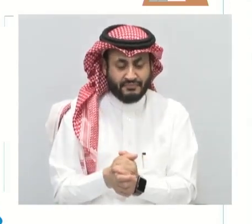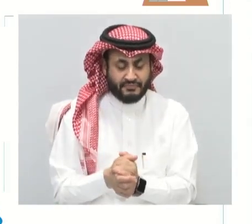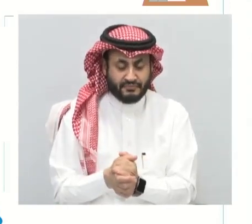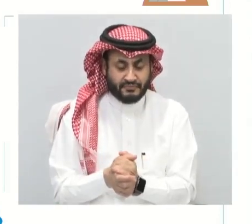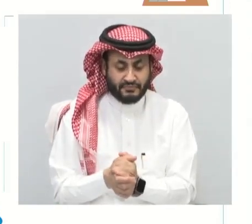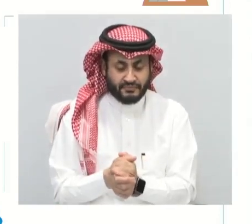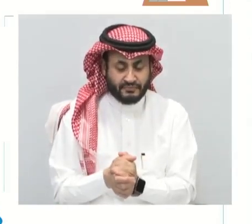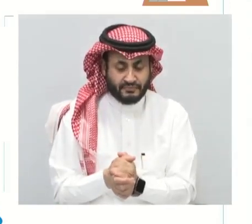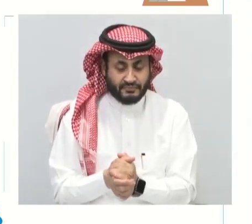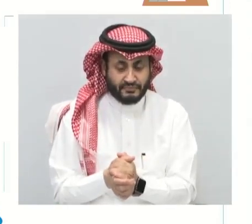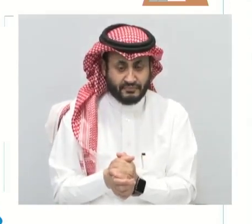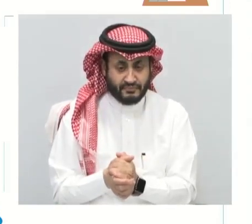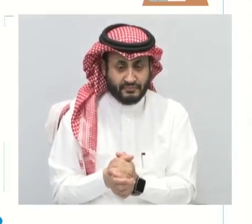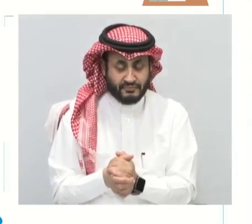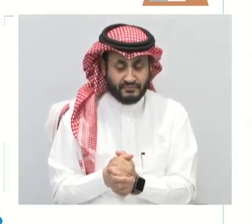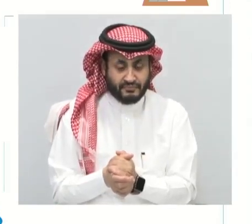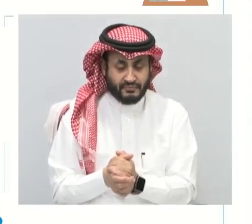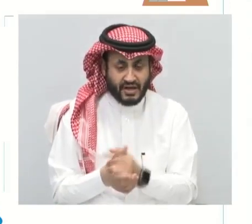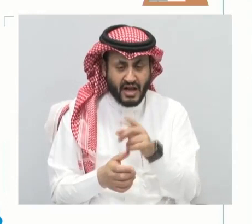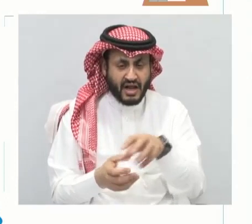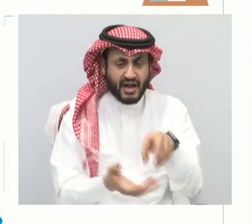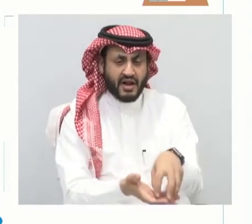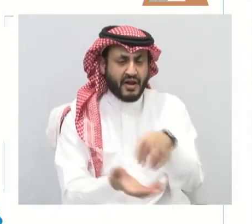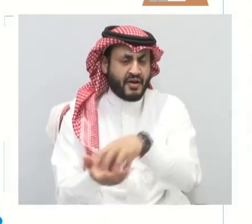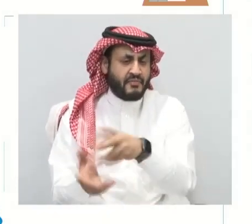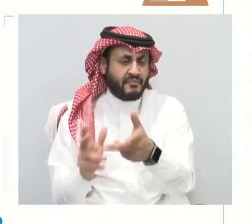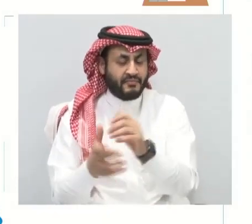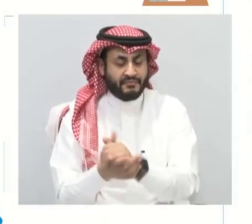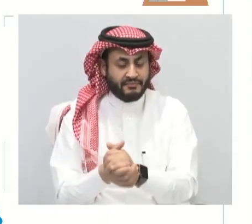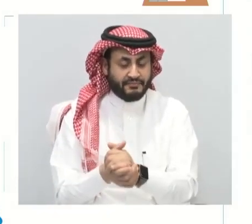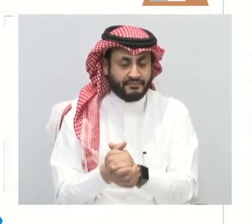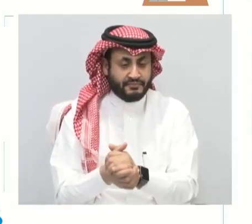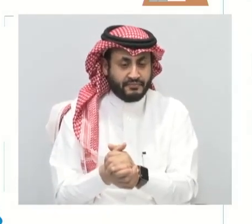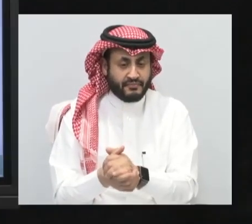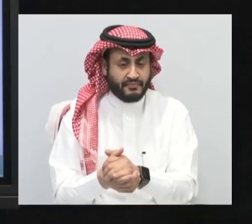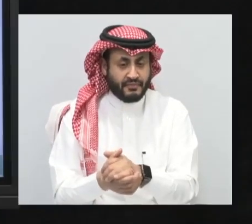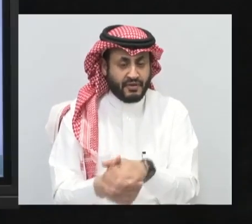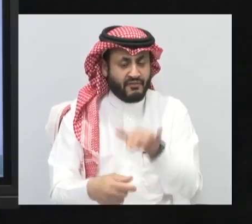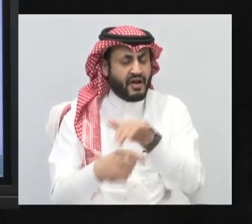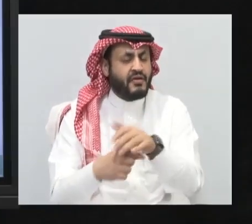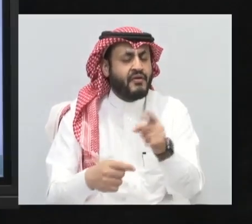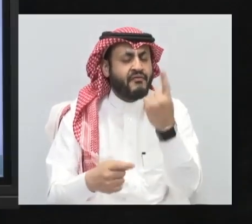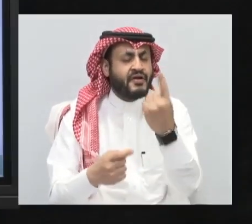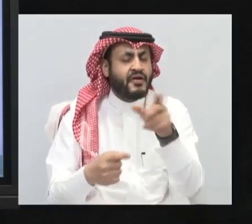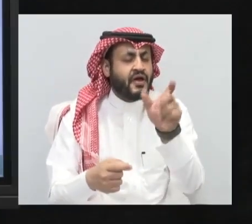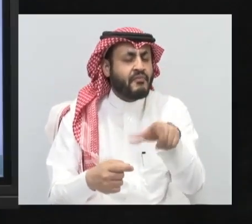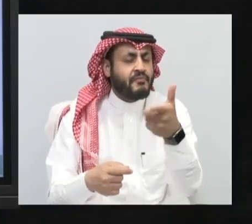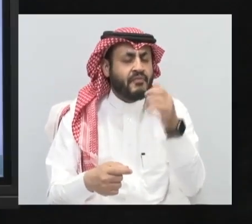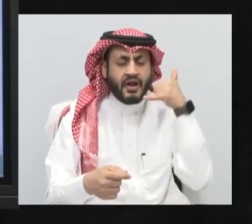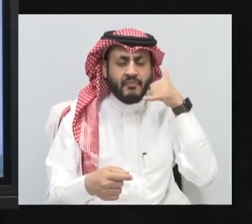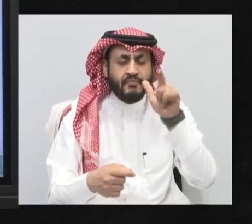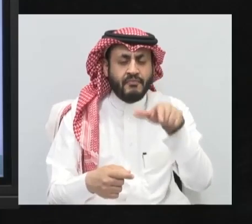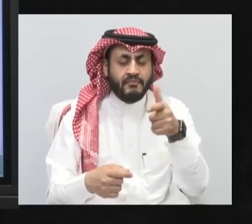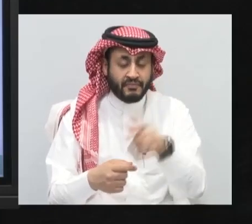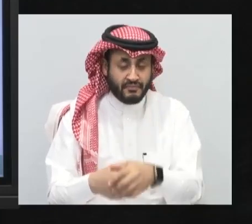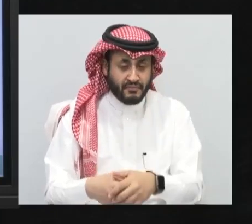Okay, now we will learn how to report this message. We can tell from the very beginning who called. We start with